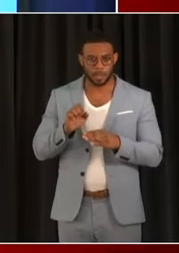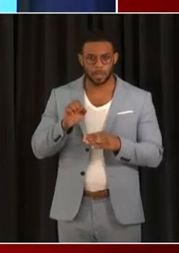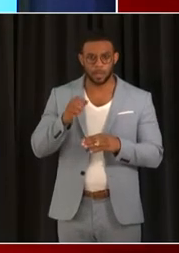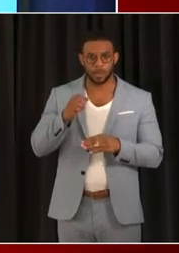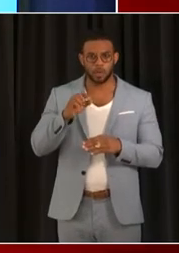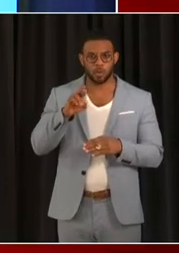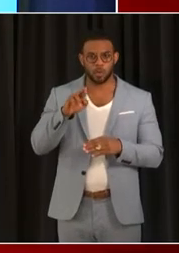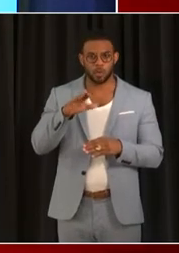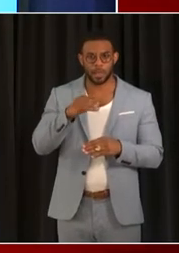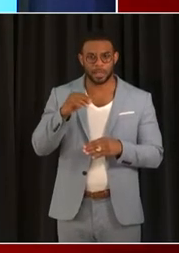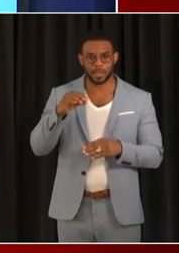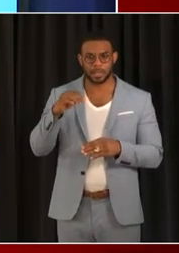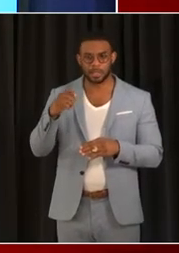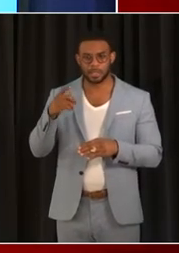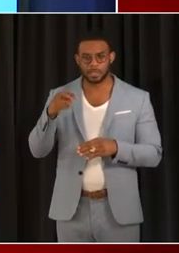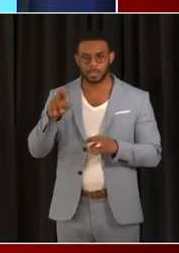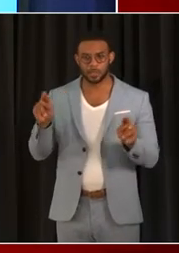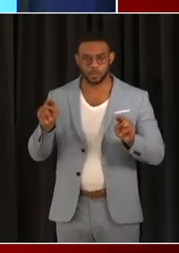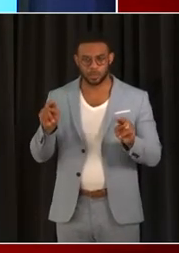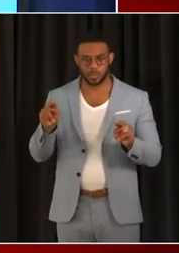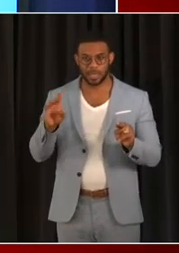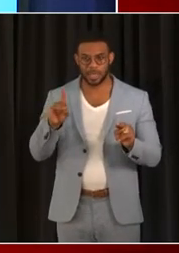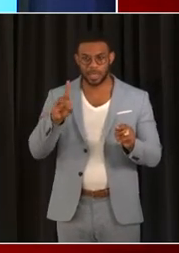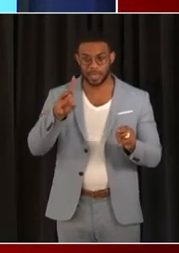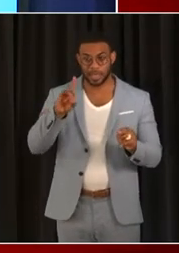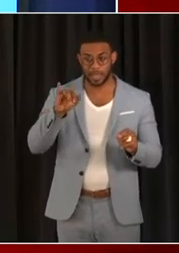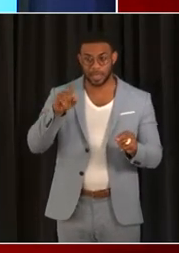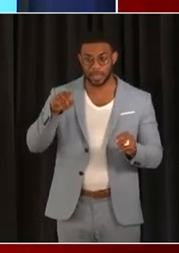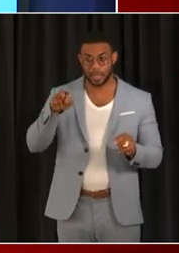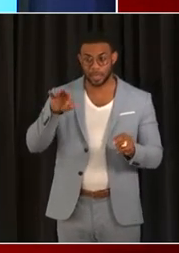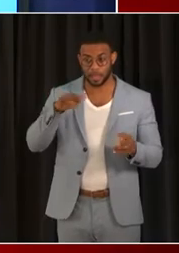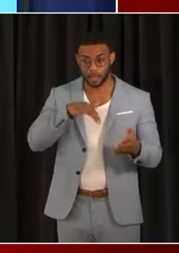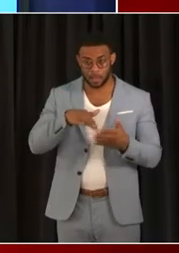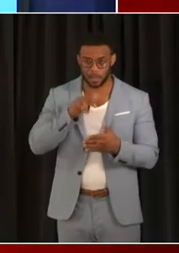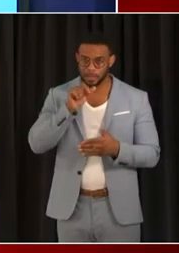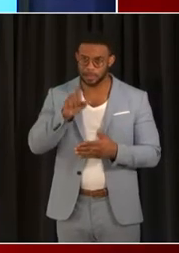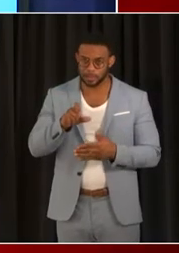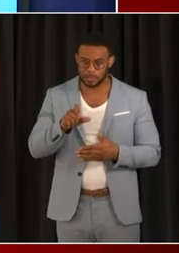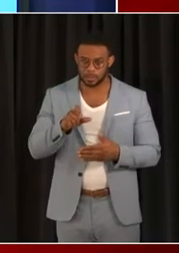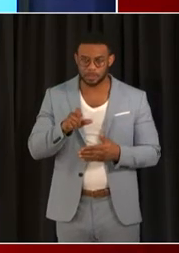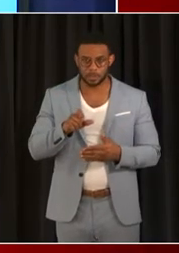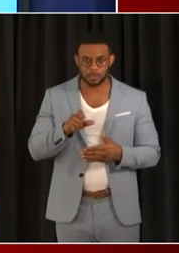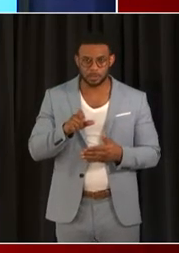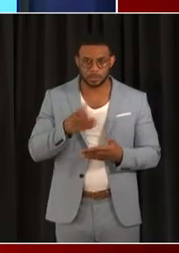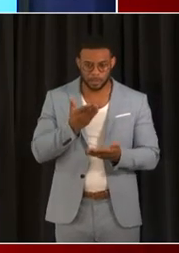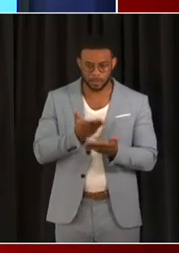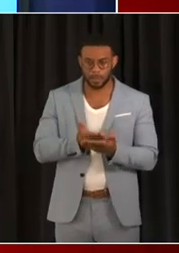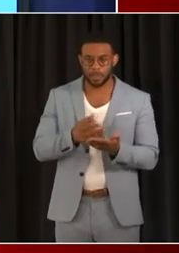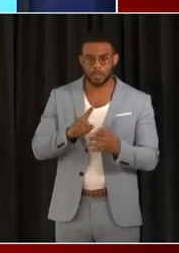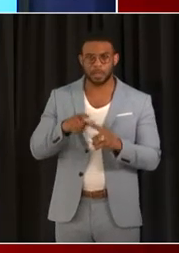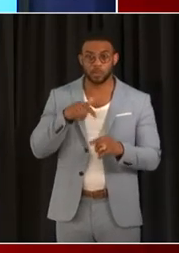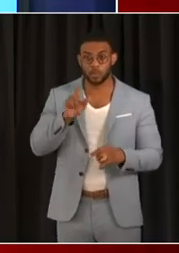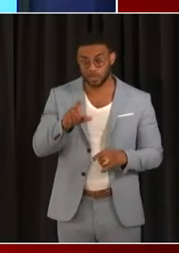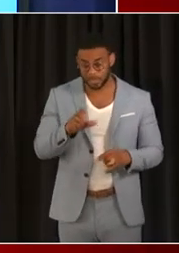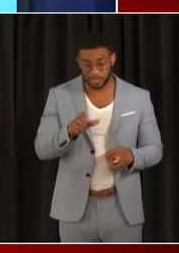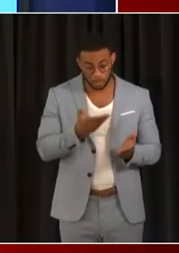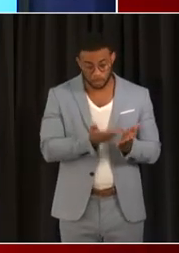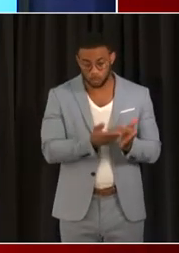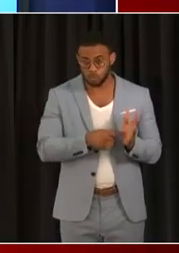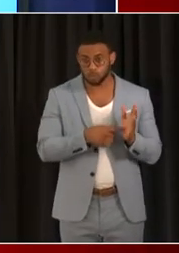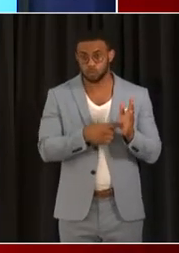race and gender neutral. And the Disparity Study is necessary, and actually the factual predicate that you